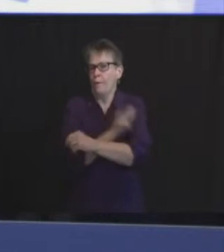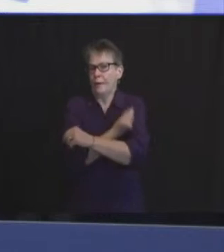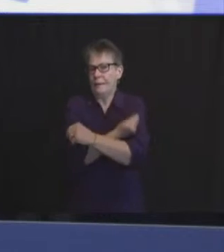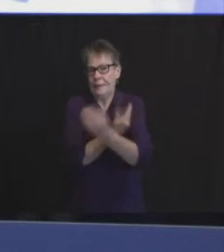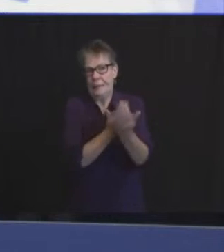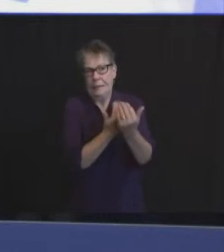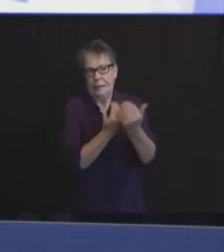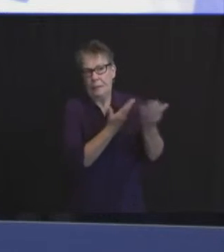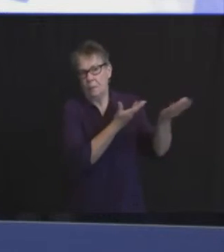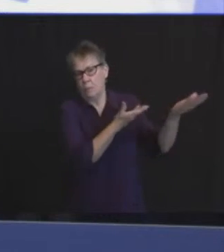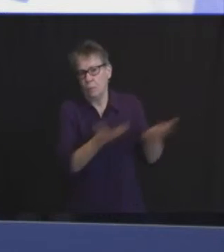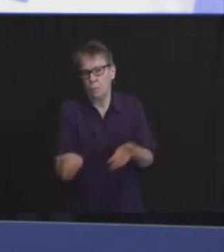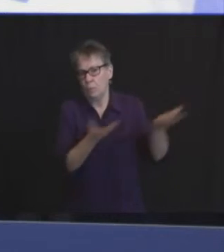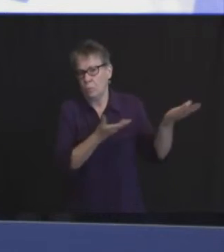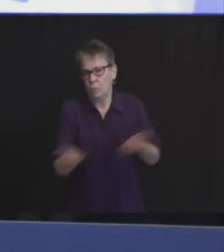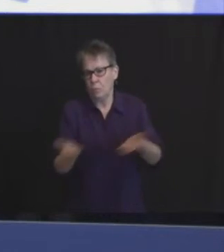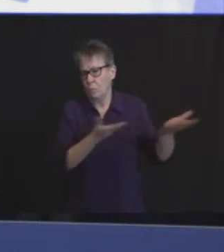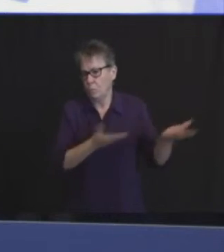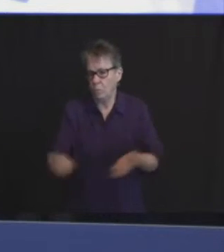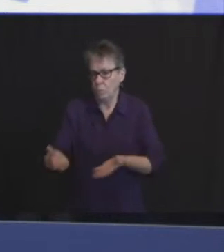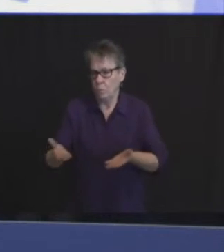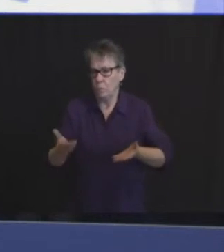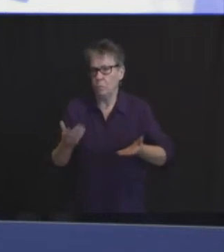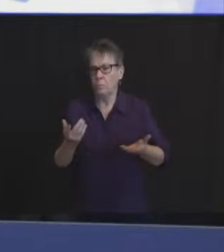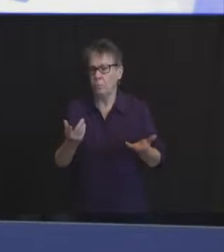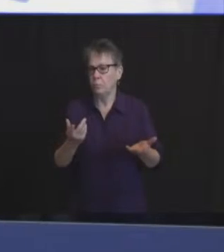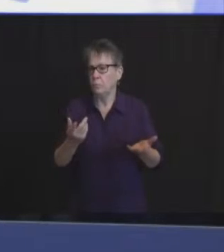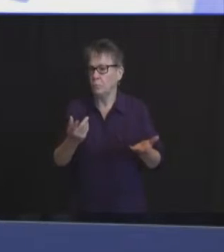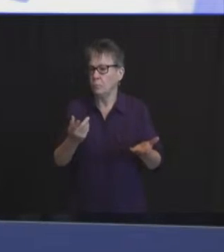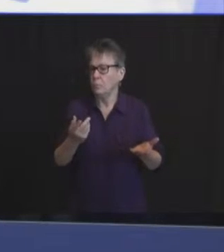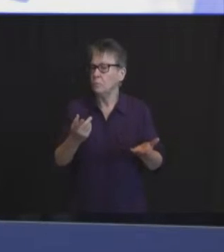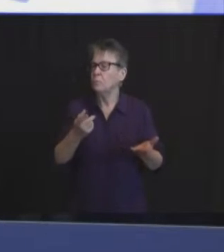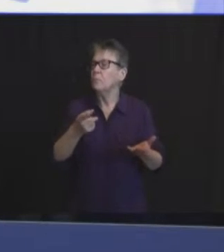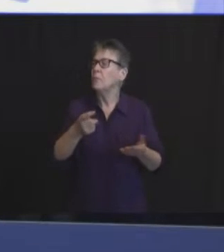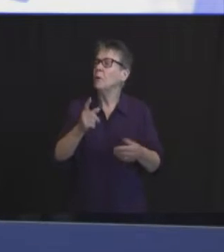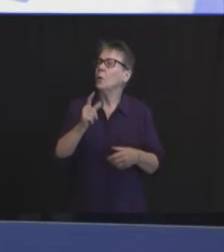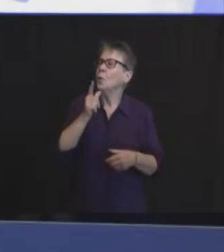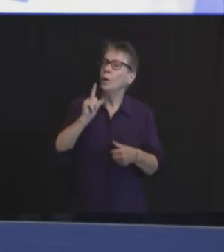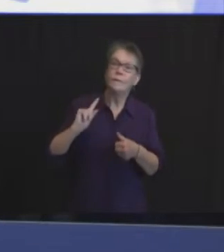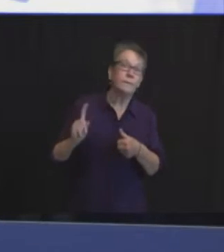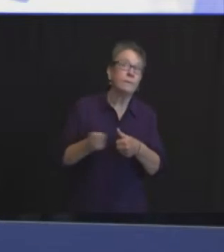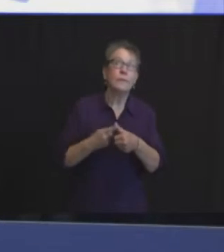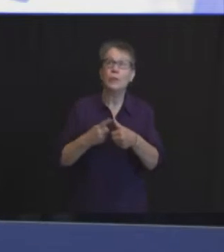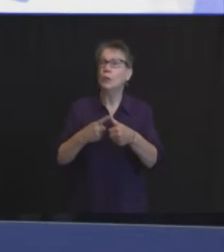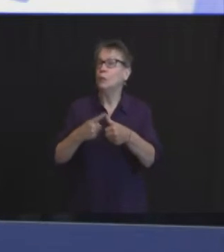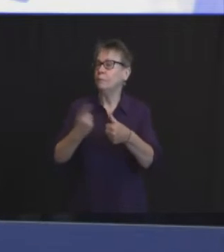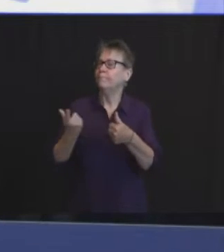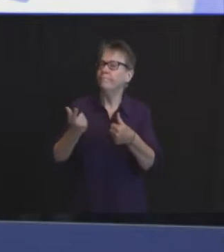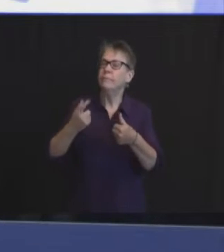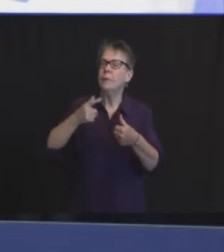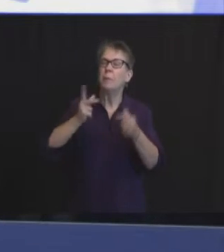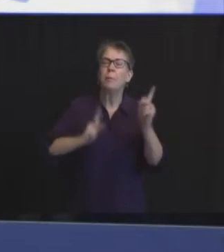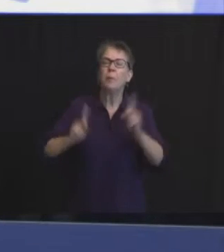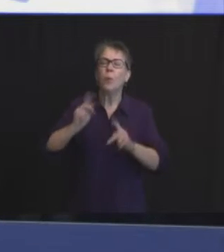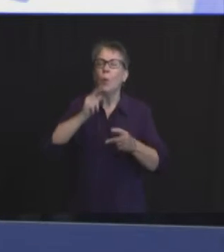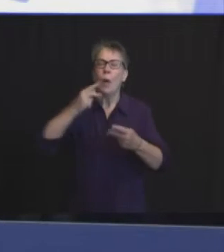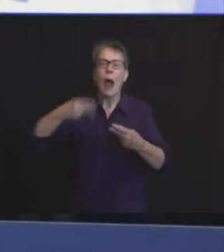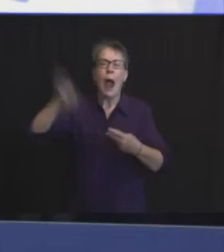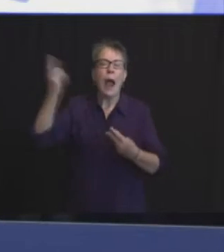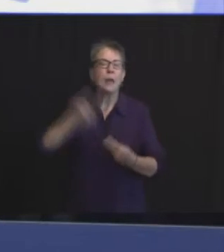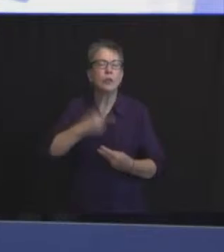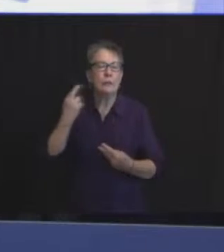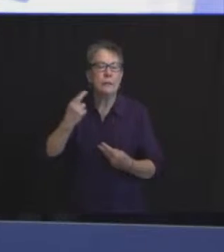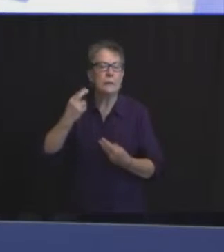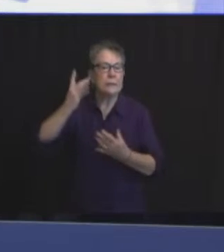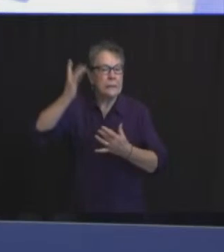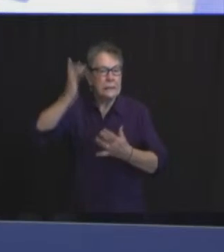morbidity and mortality, and those in police and fire who have a high risk of exposure and are essential to